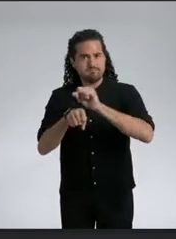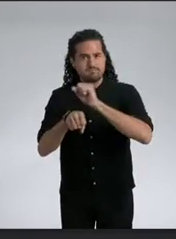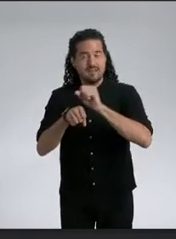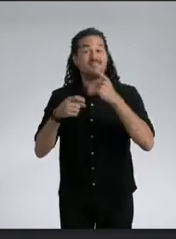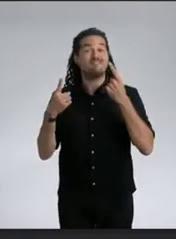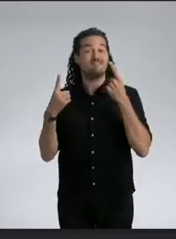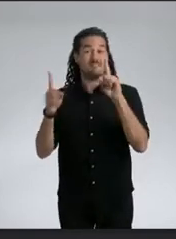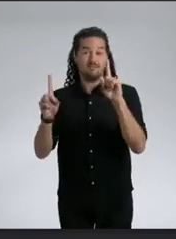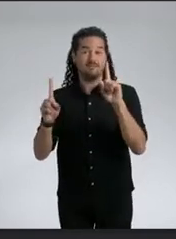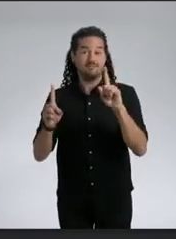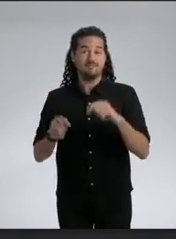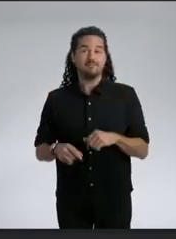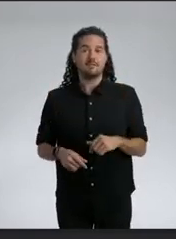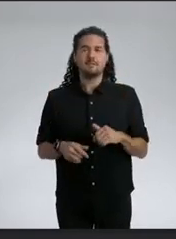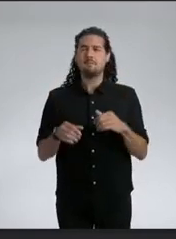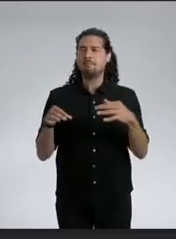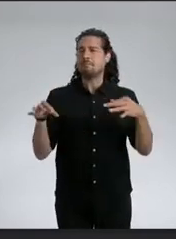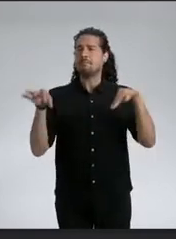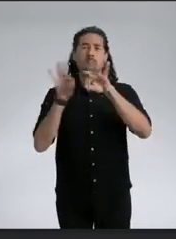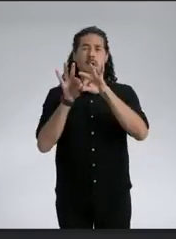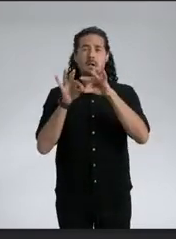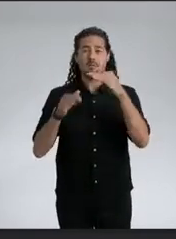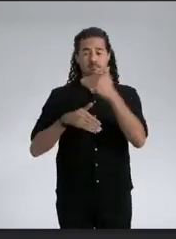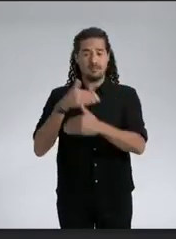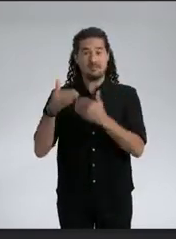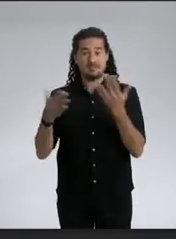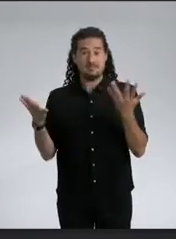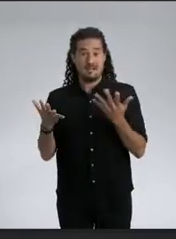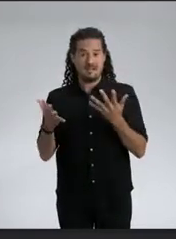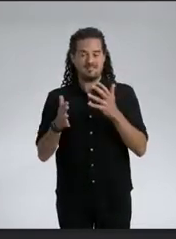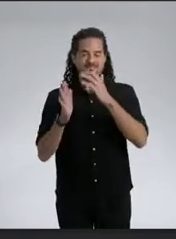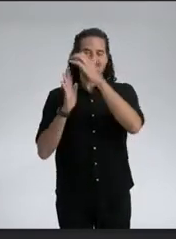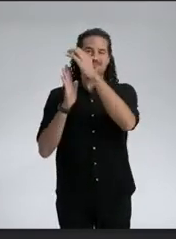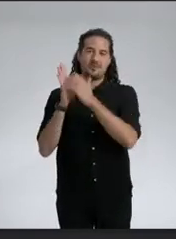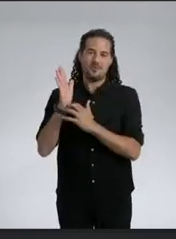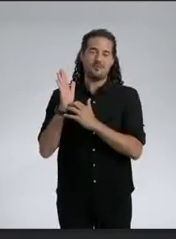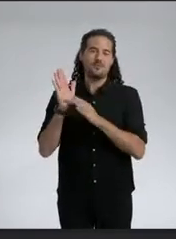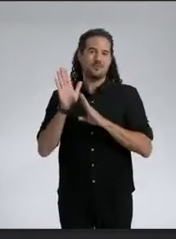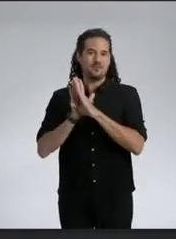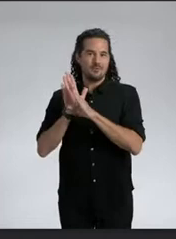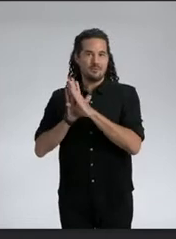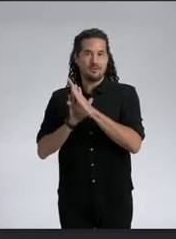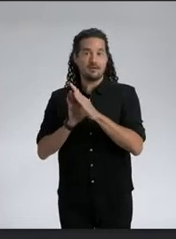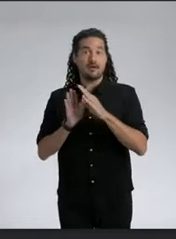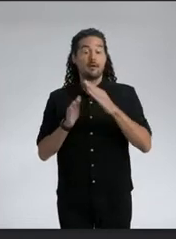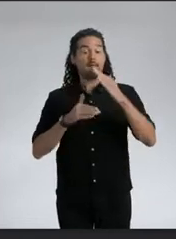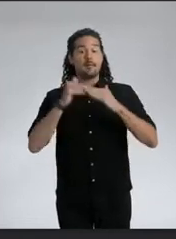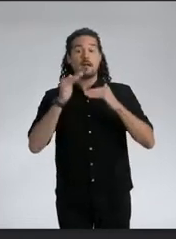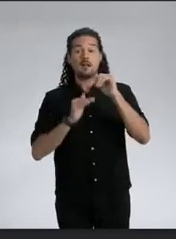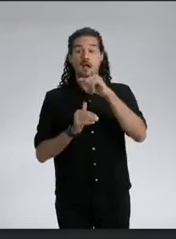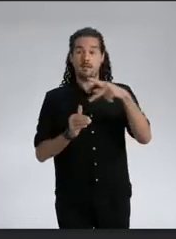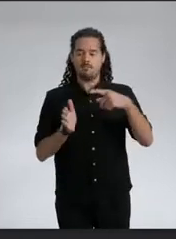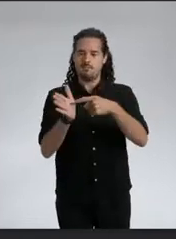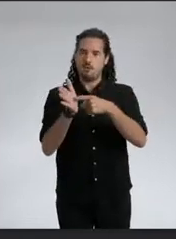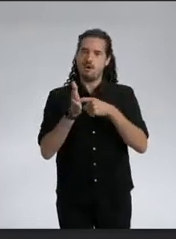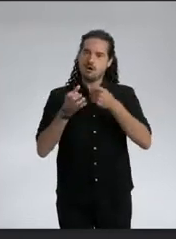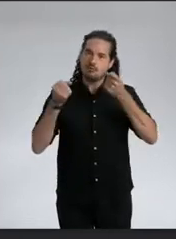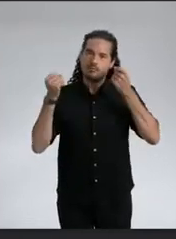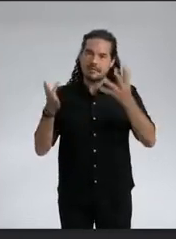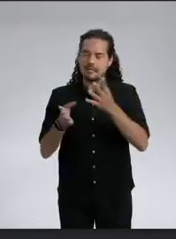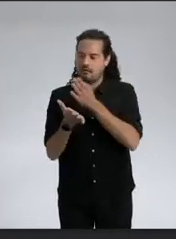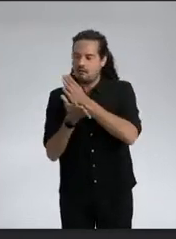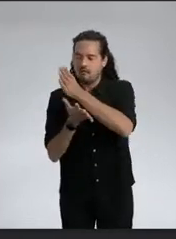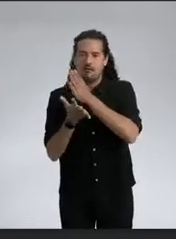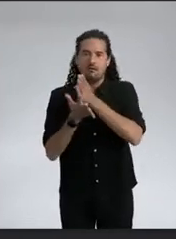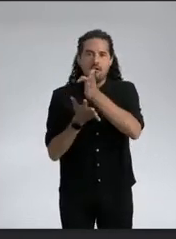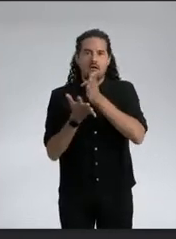most essential part of the process is coding, but building a quality app today involves a number of specialized steps and tools. You need